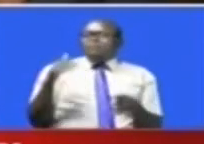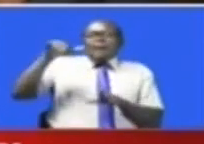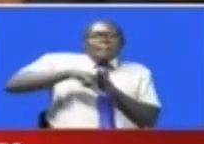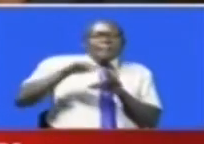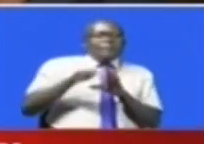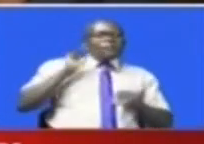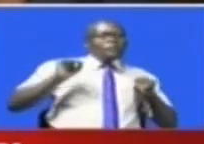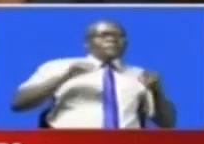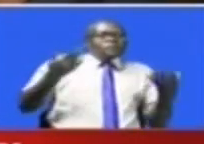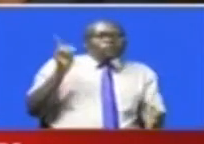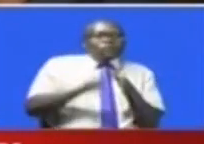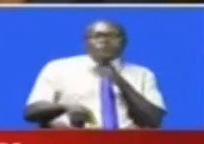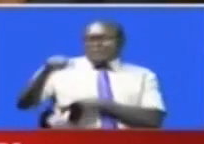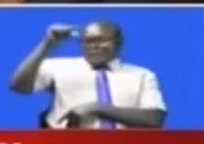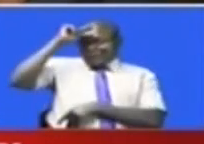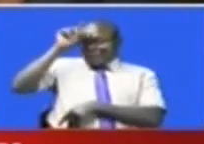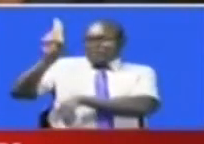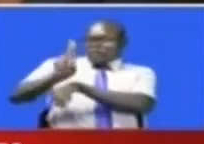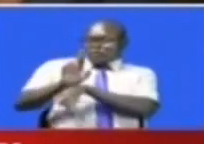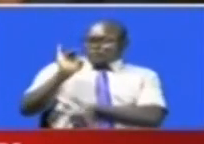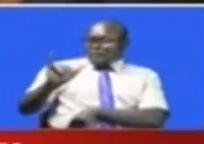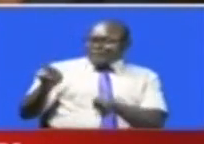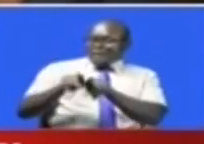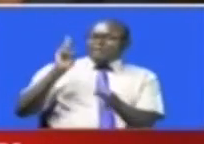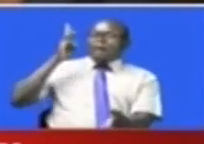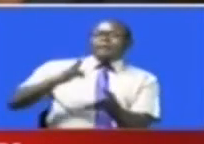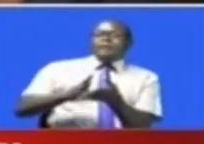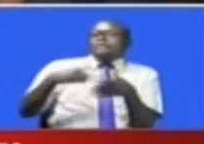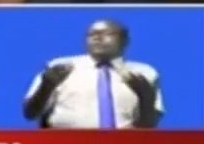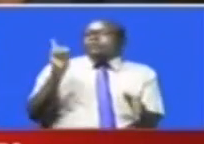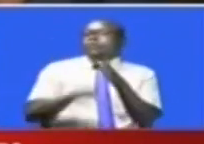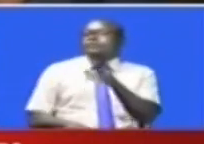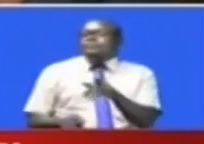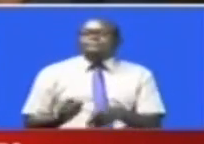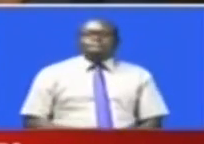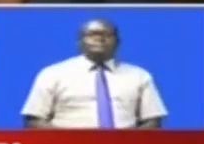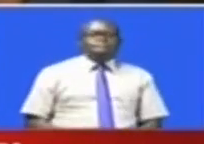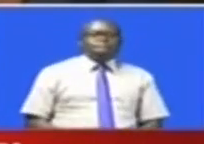or is the state considering using him as a witness?